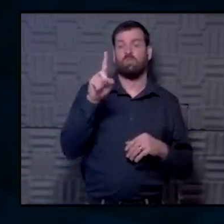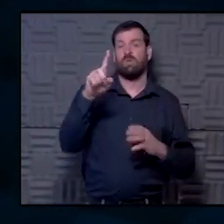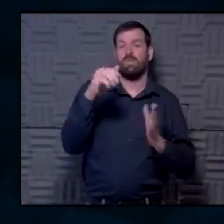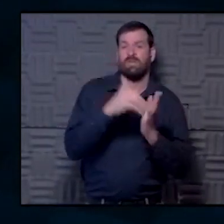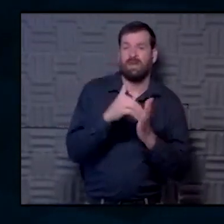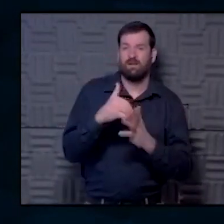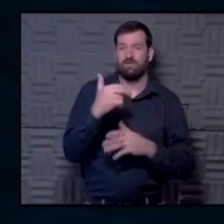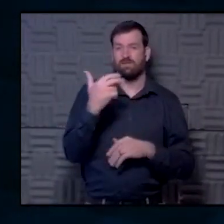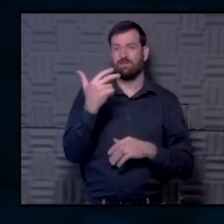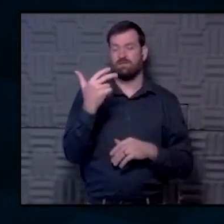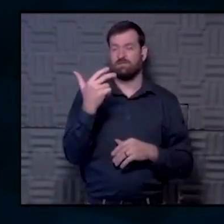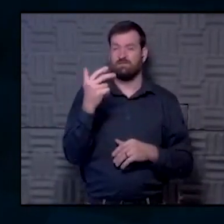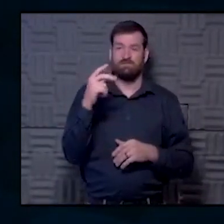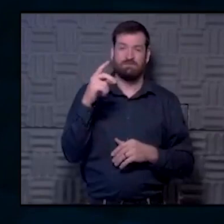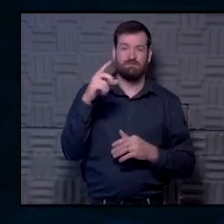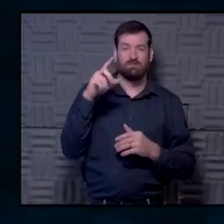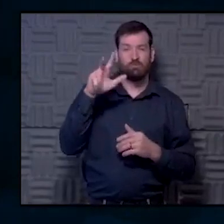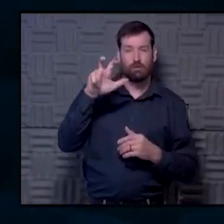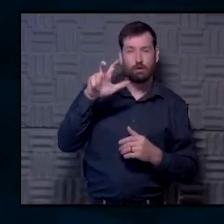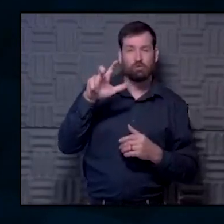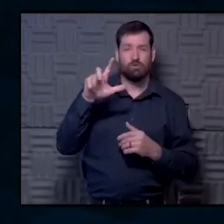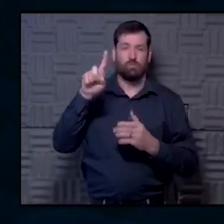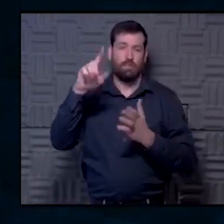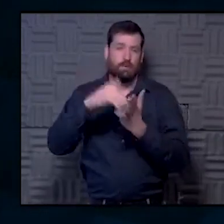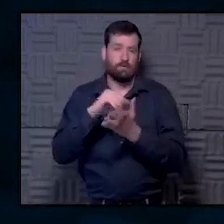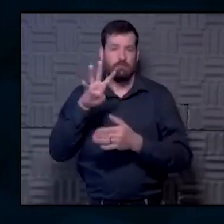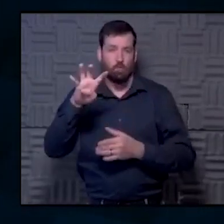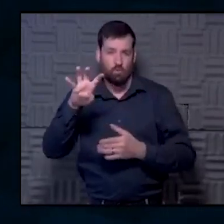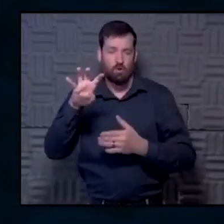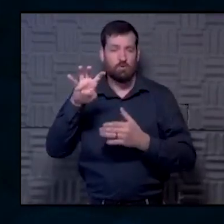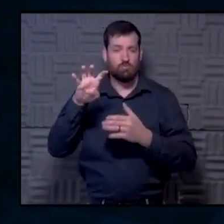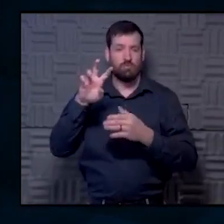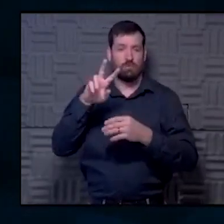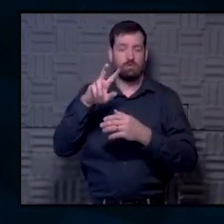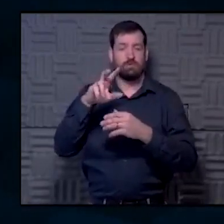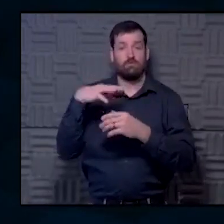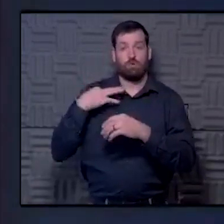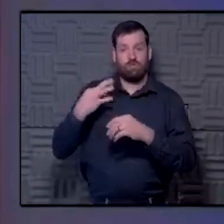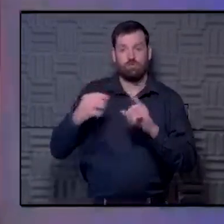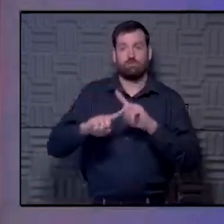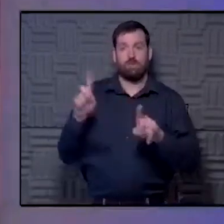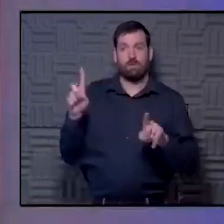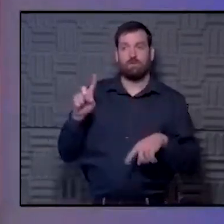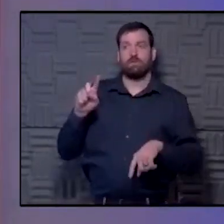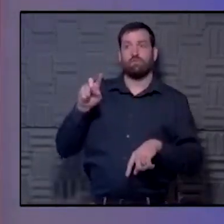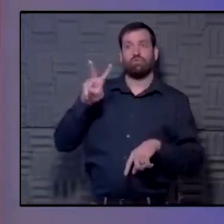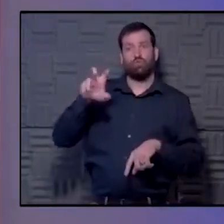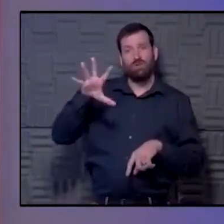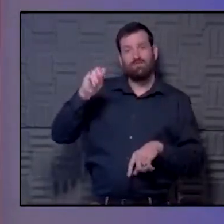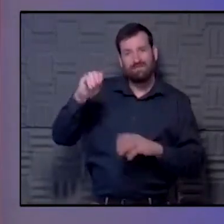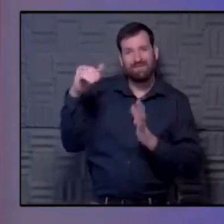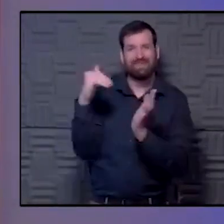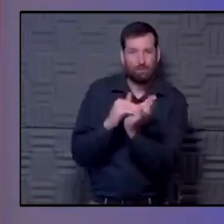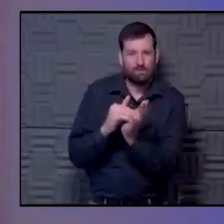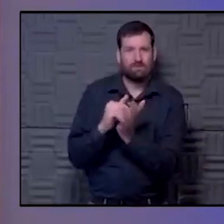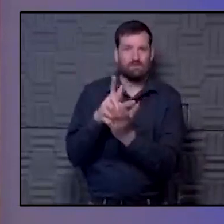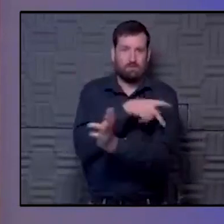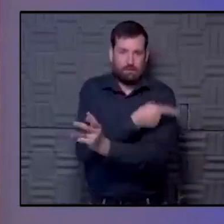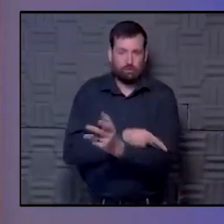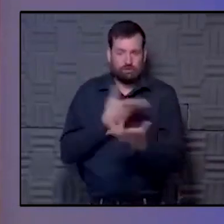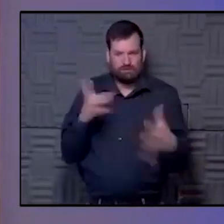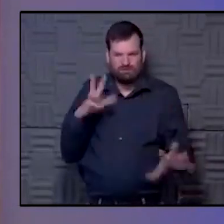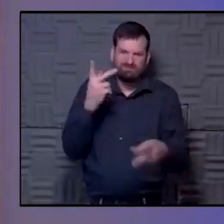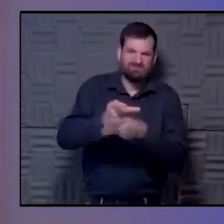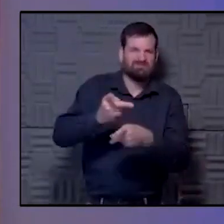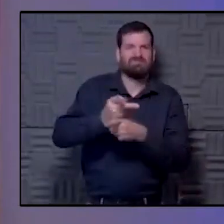1,400 volunteers who've registered with us, but we have treated 250,000 patients over the last year. I mean, we have been on the front lines.